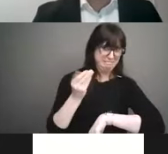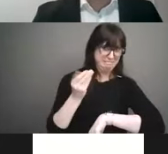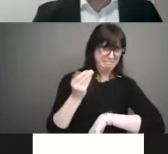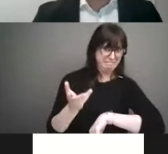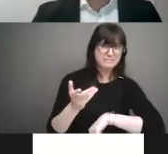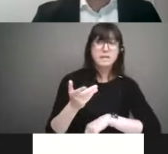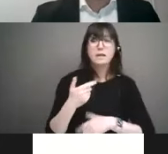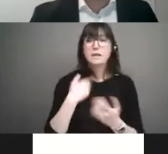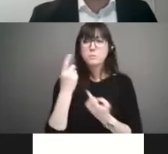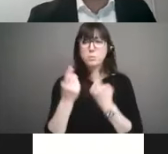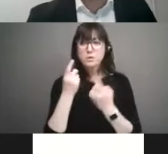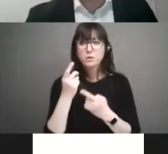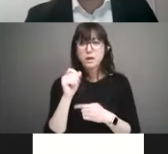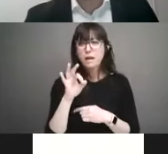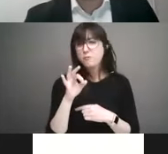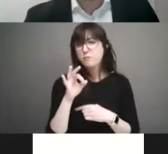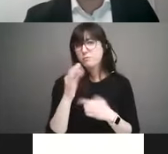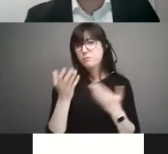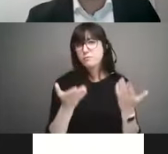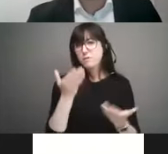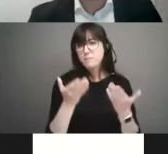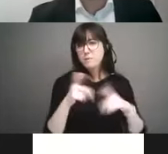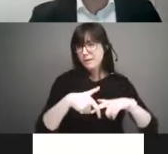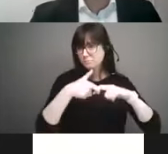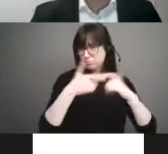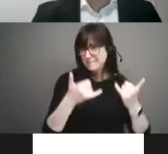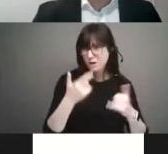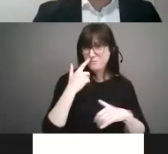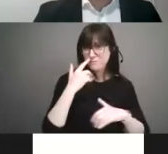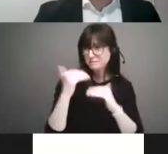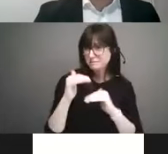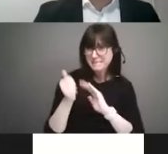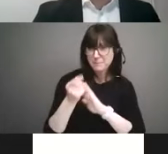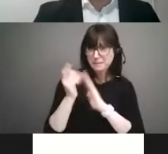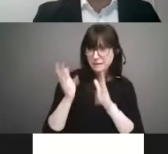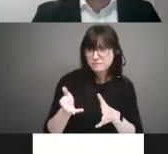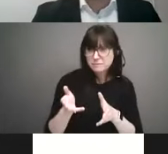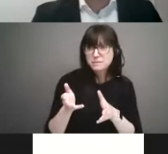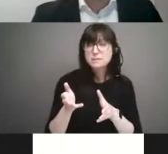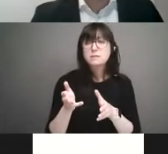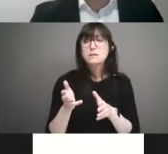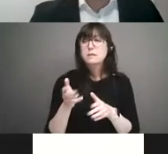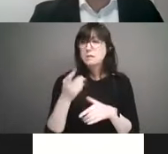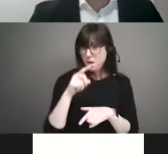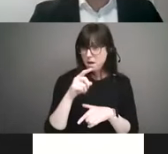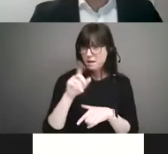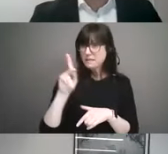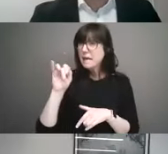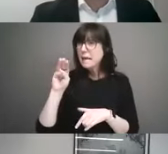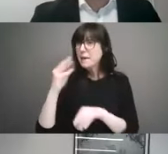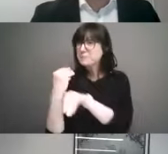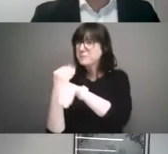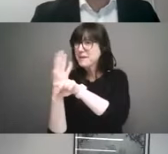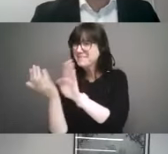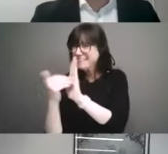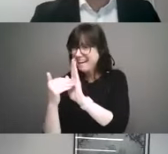if we just take a stop. I think we have about 10 minutes left or so. I just wonder if we could ask Kim to join us and maybe